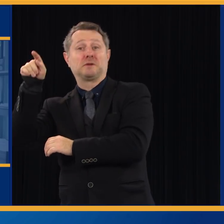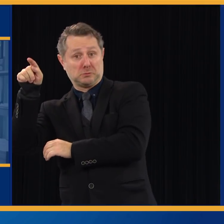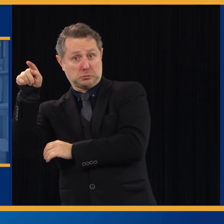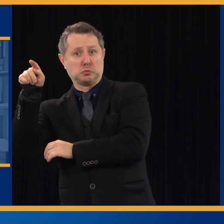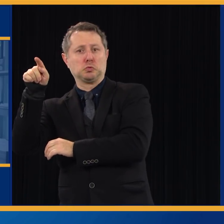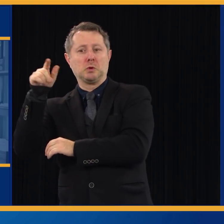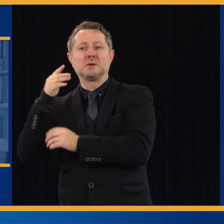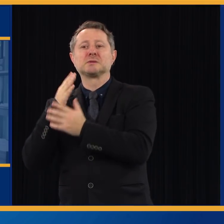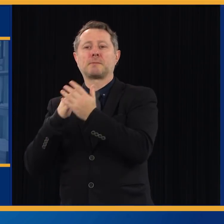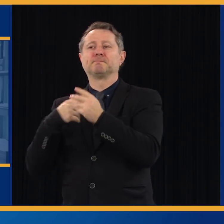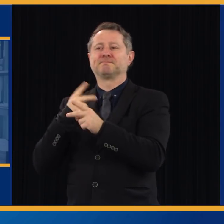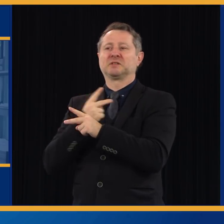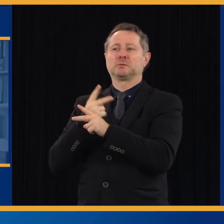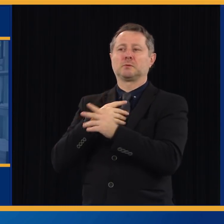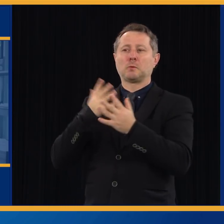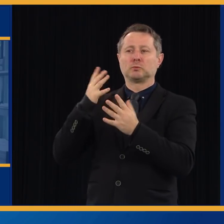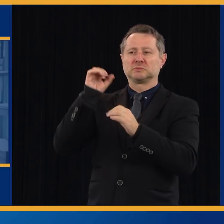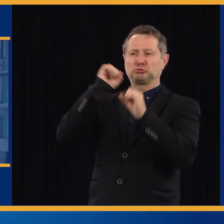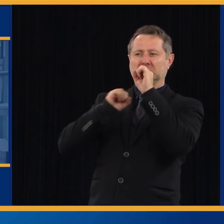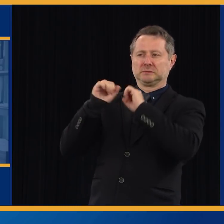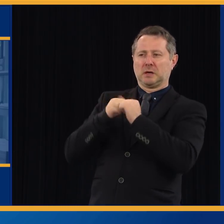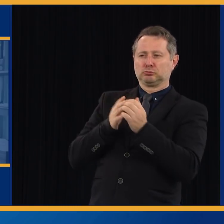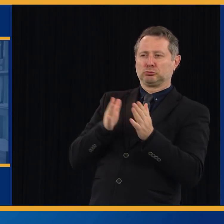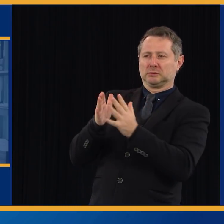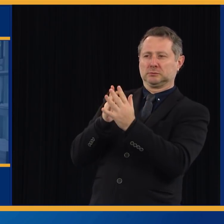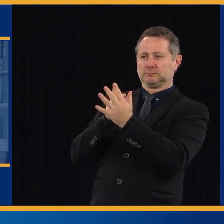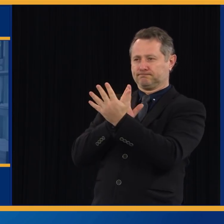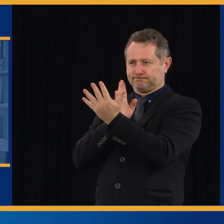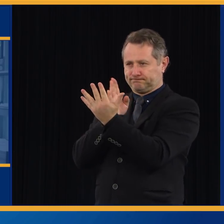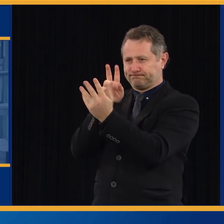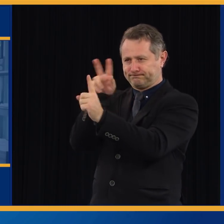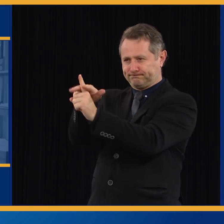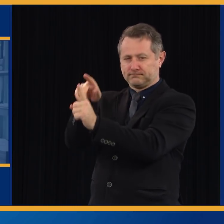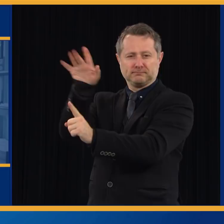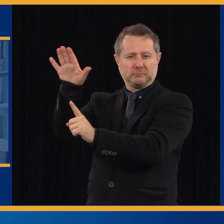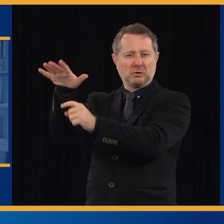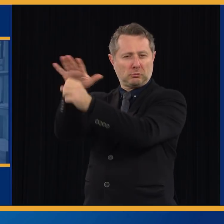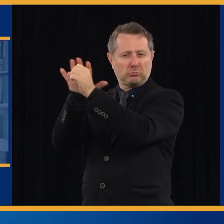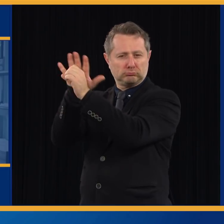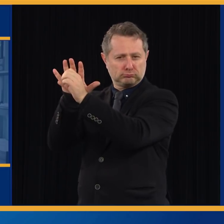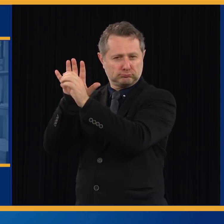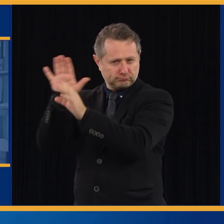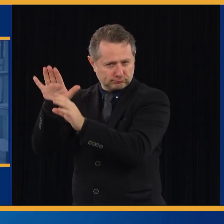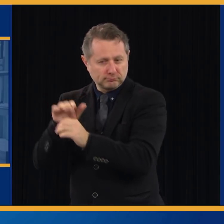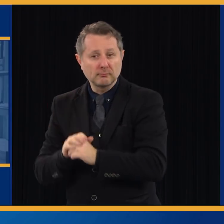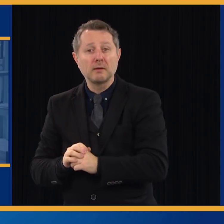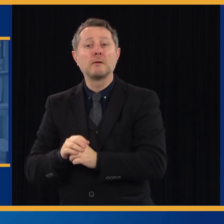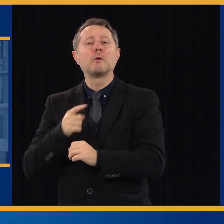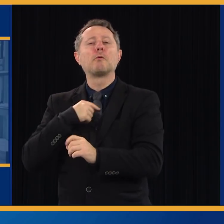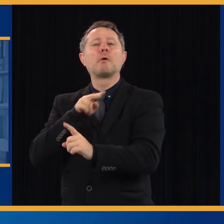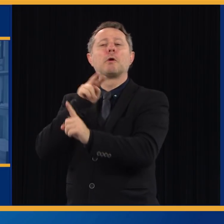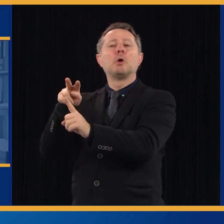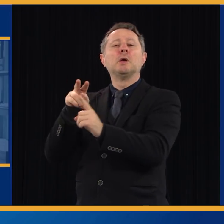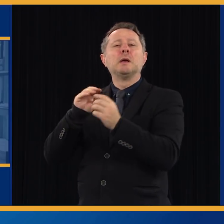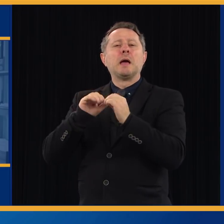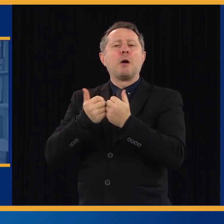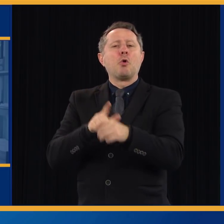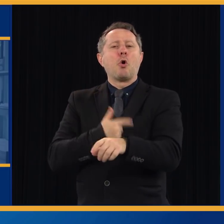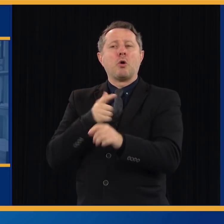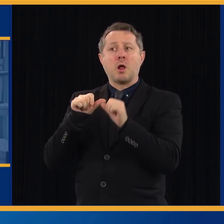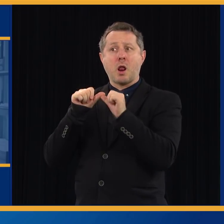your strategy. And you're looking at those curves. How long is the ascent up the